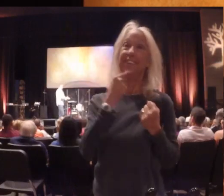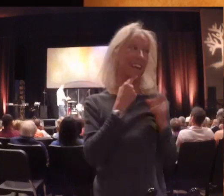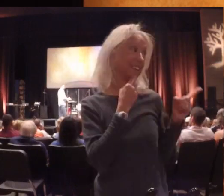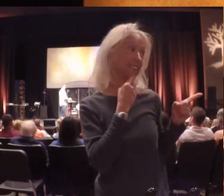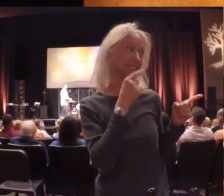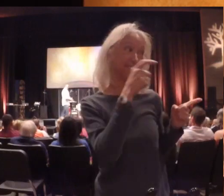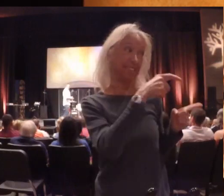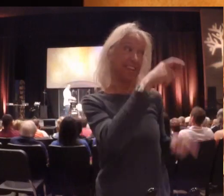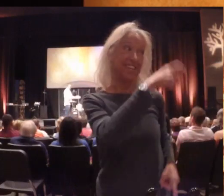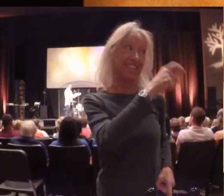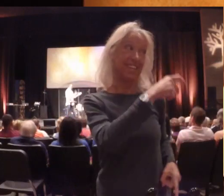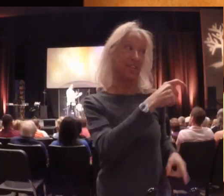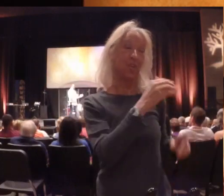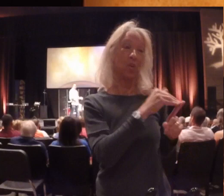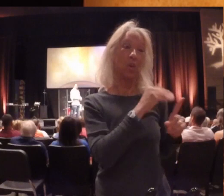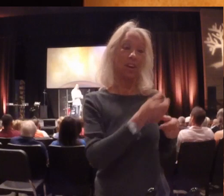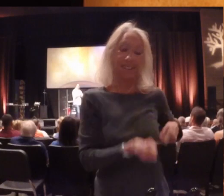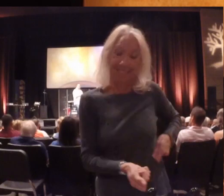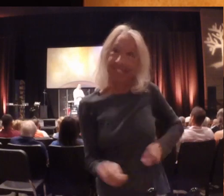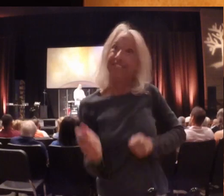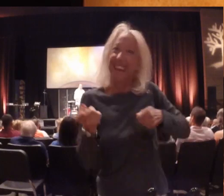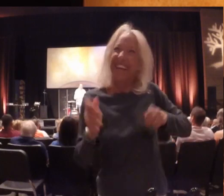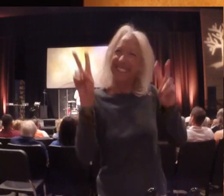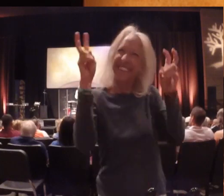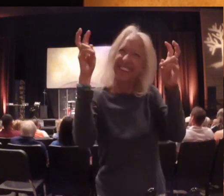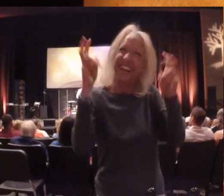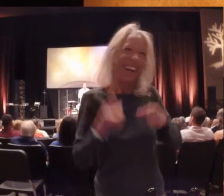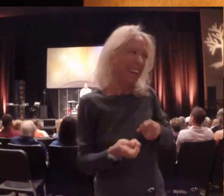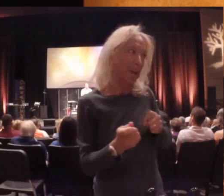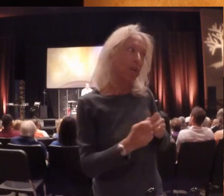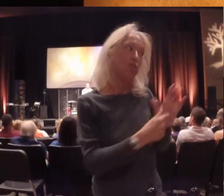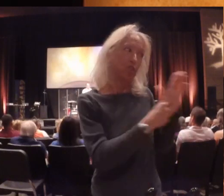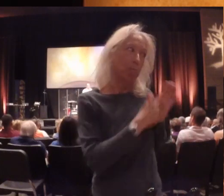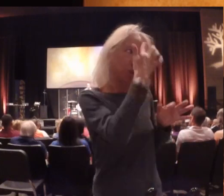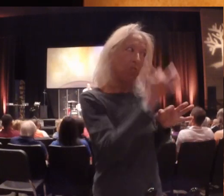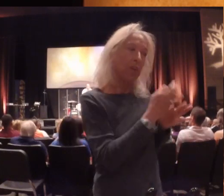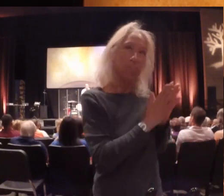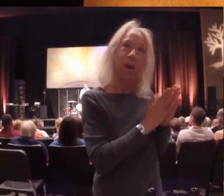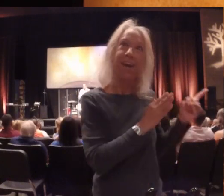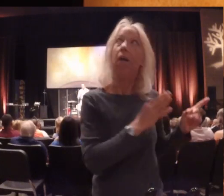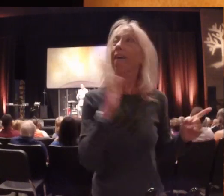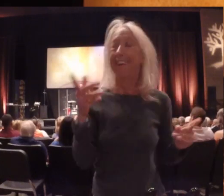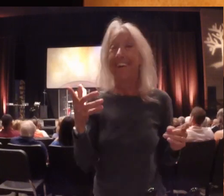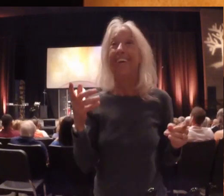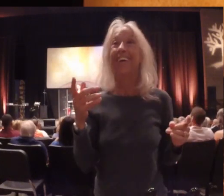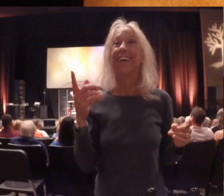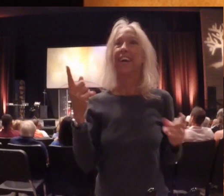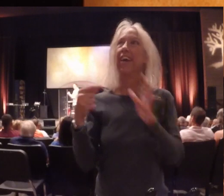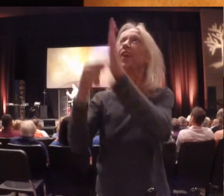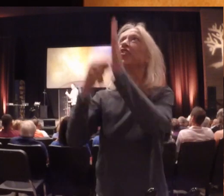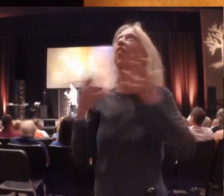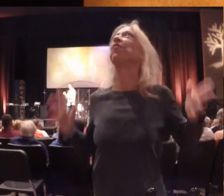He said, you need to go dig a ditch, and your friends need to dig a ditch, and we need to pray. Show me your faith, and I will show